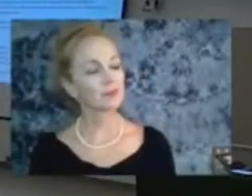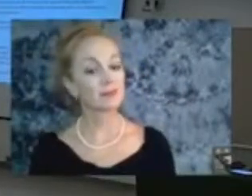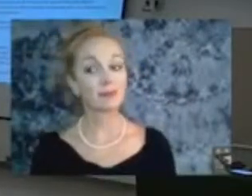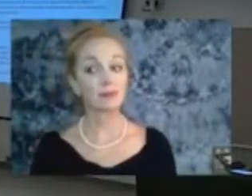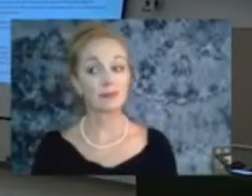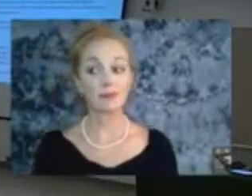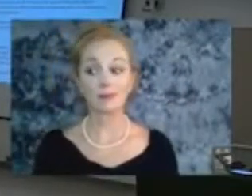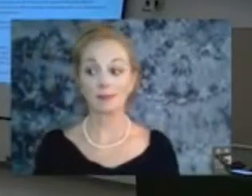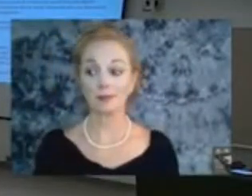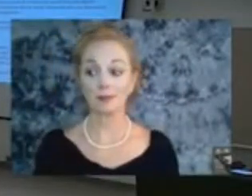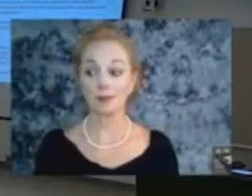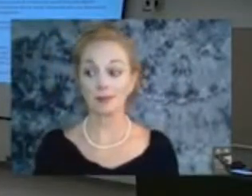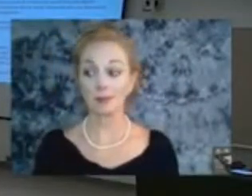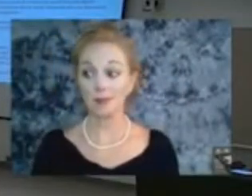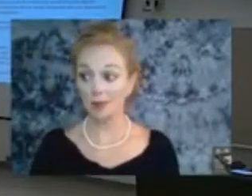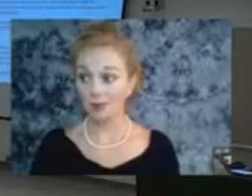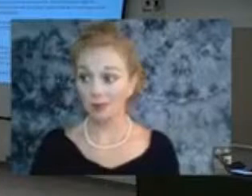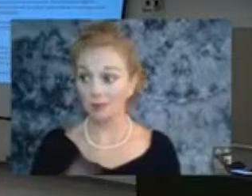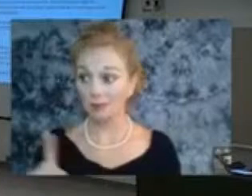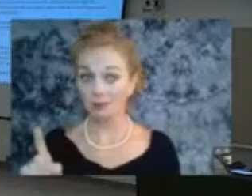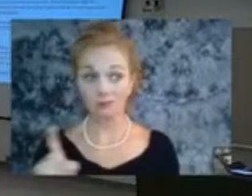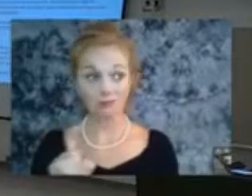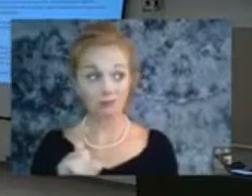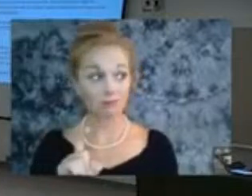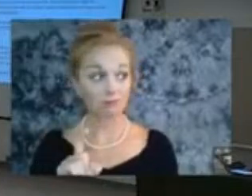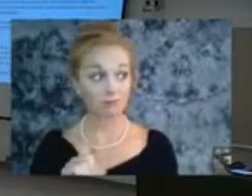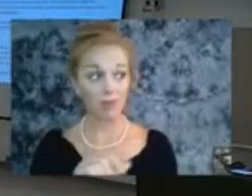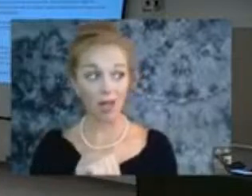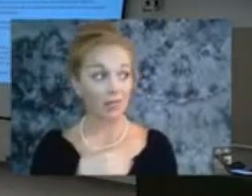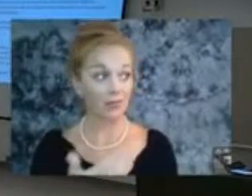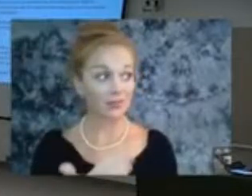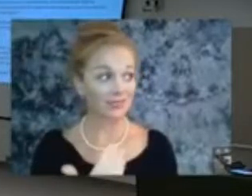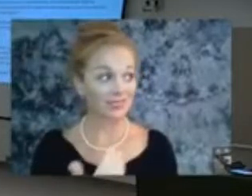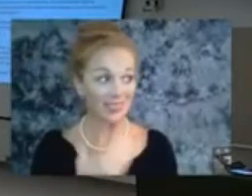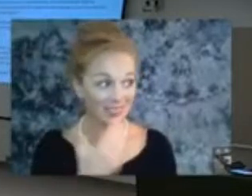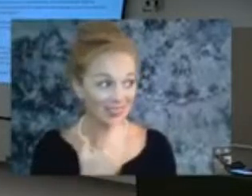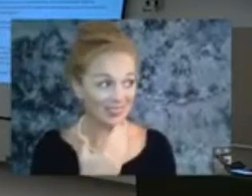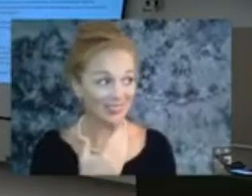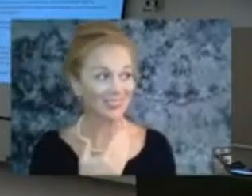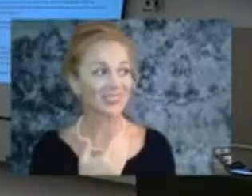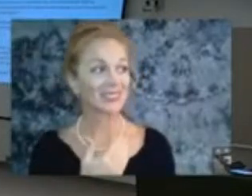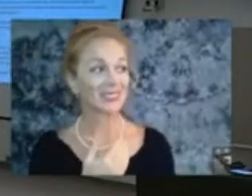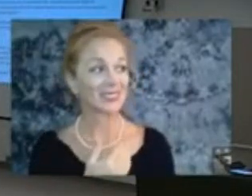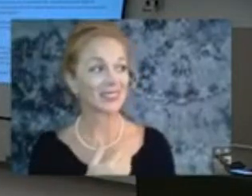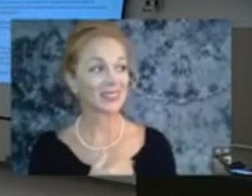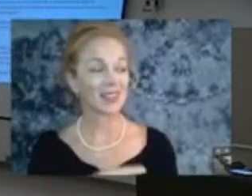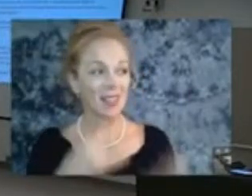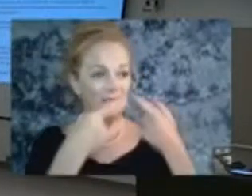You good, Margaret? Good, I'm sorry, yes, all good. All right. This mask is affecting my ears.